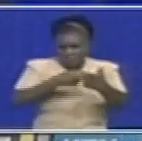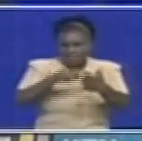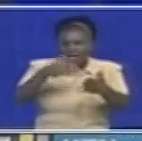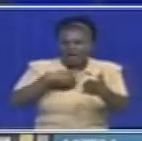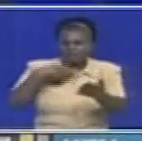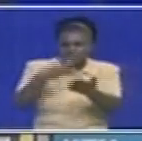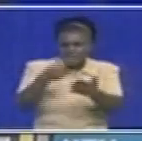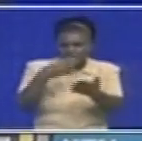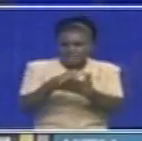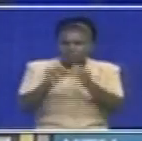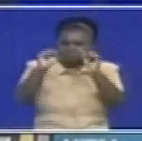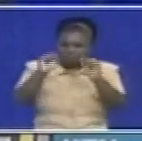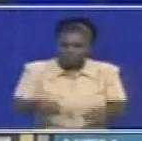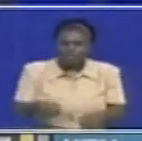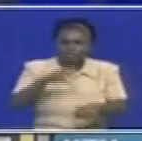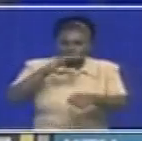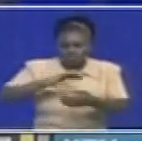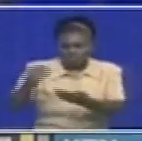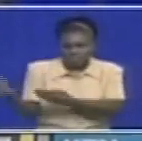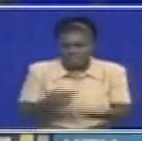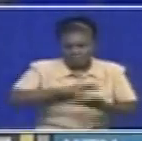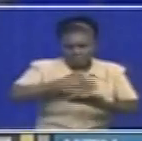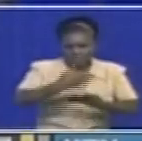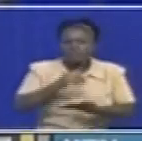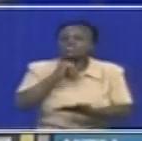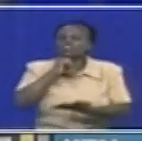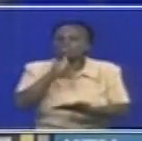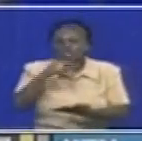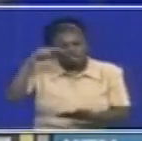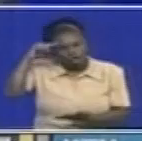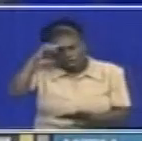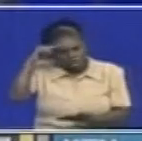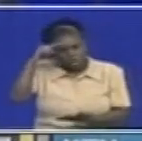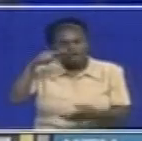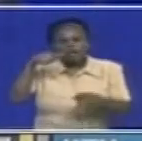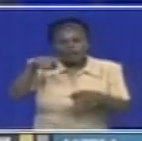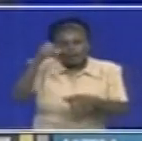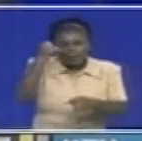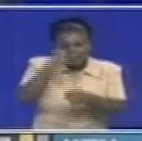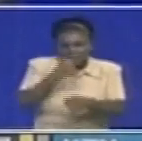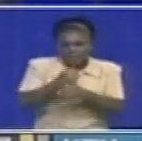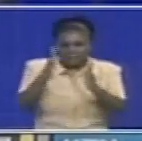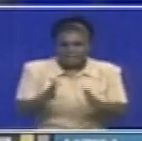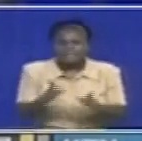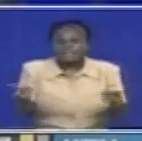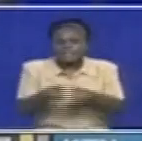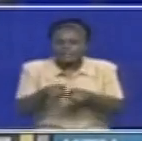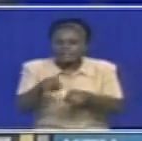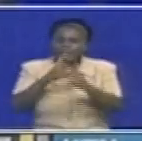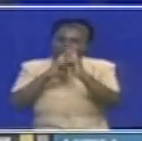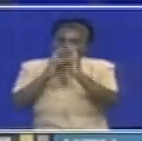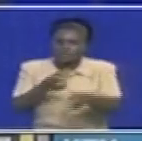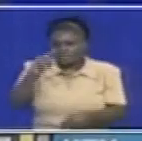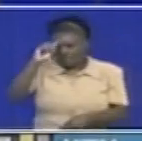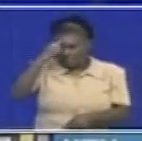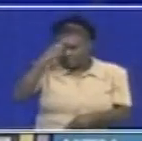financial capacity to undertake the project and is not an original equipment manufacturer. And as Rita Tinina reports, the Indian firm